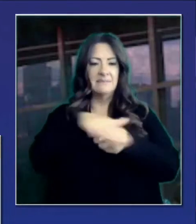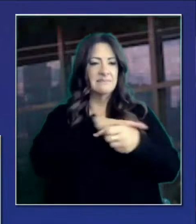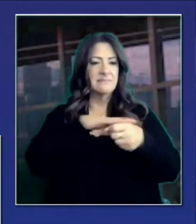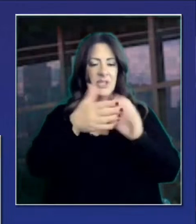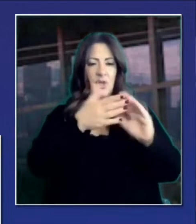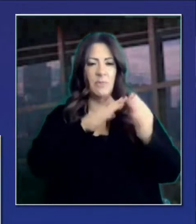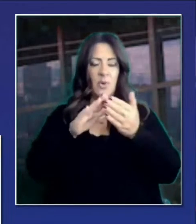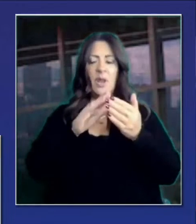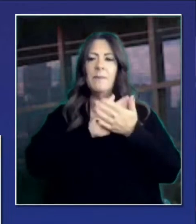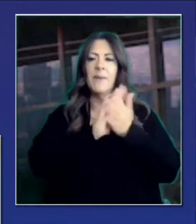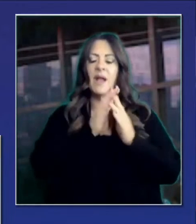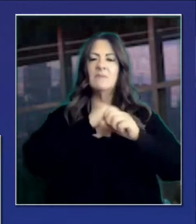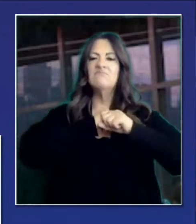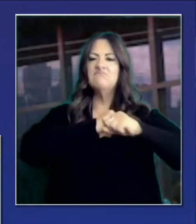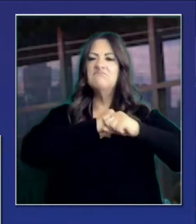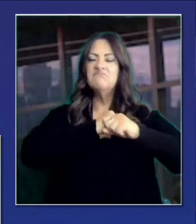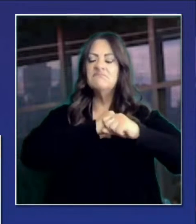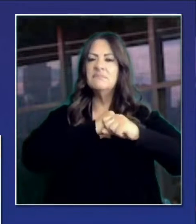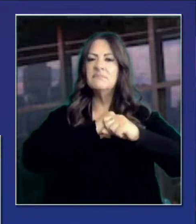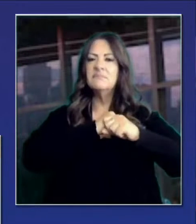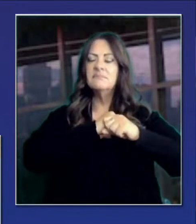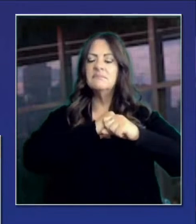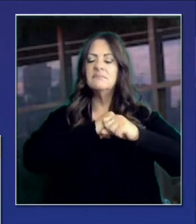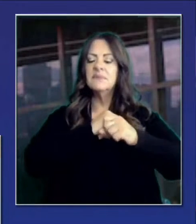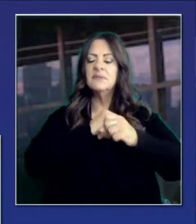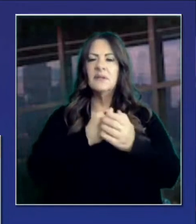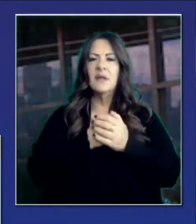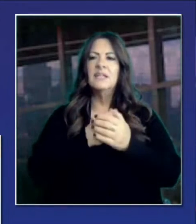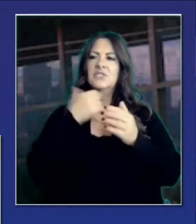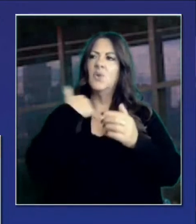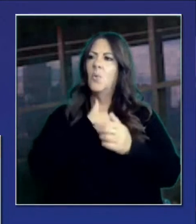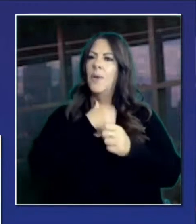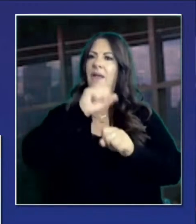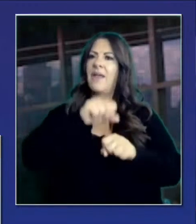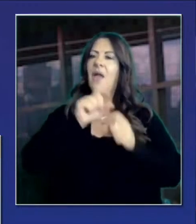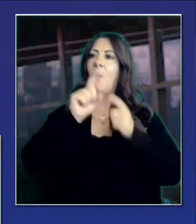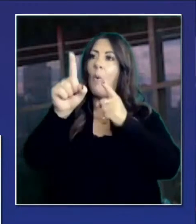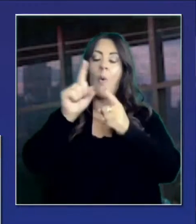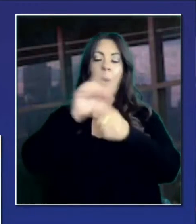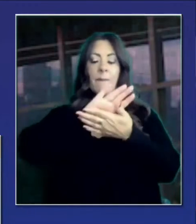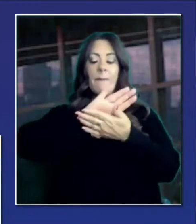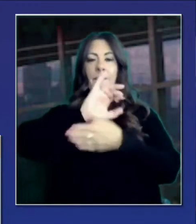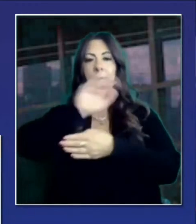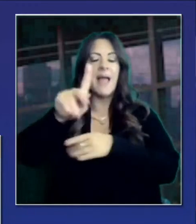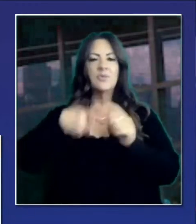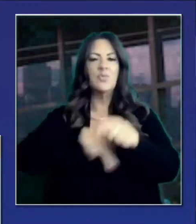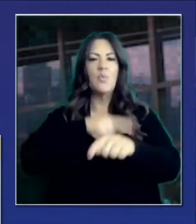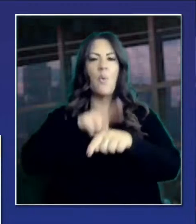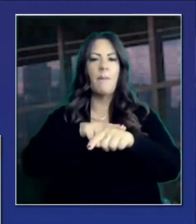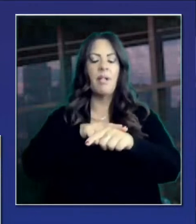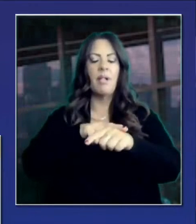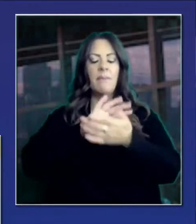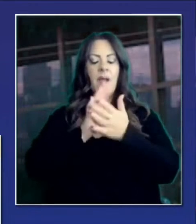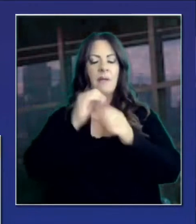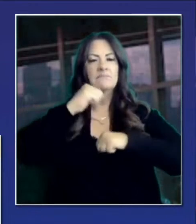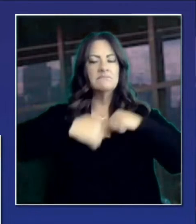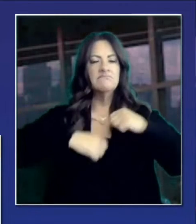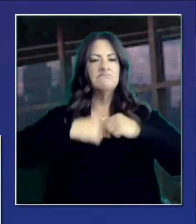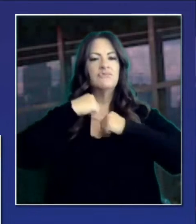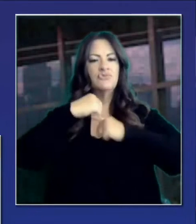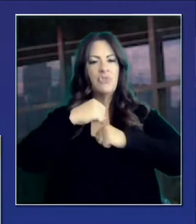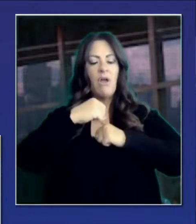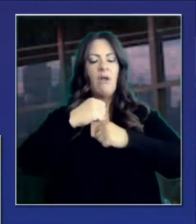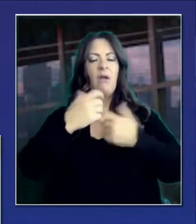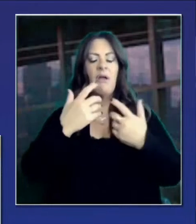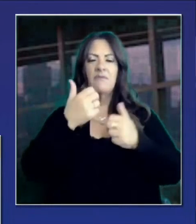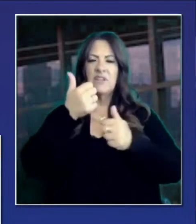administered, and getting to a point where we can go back to some semblance of the new normal with all the resiliency that now resides within each